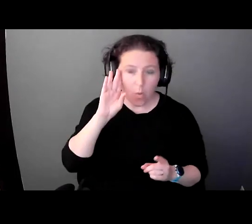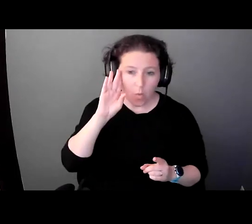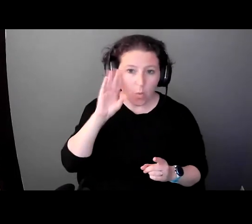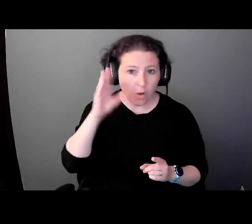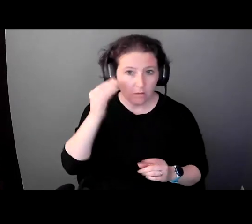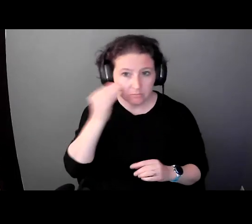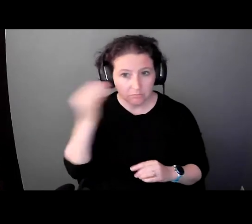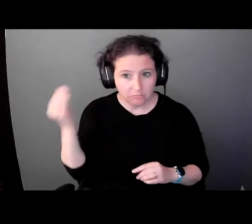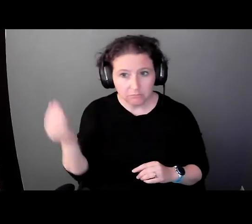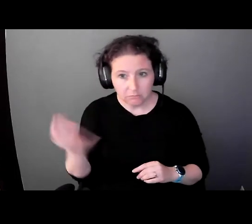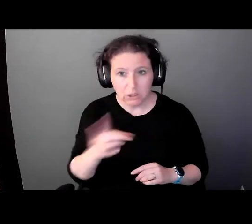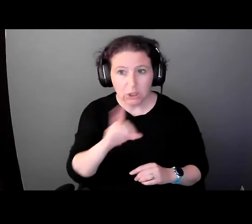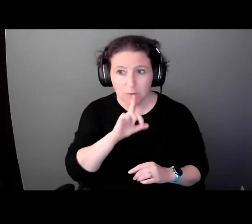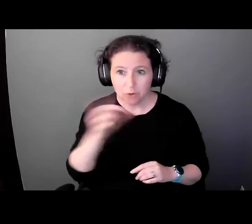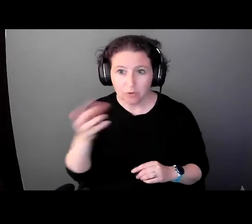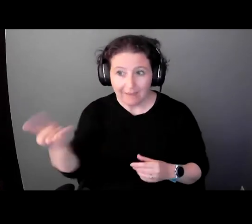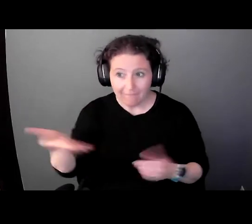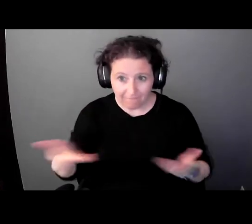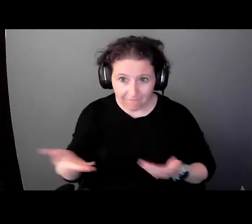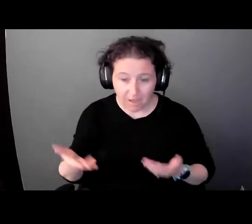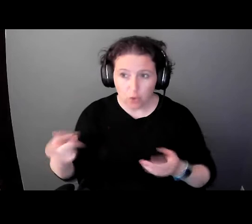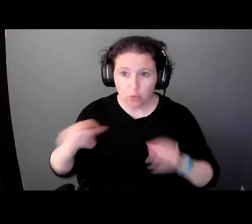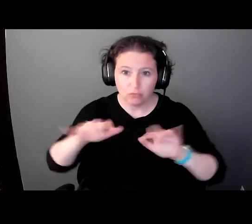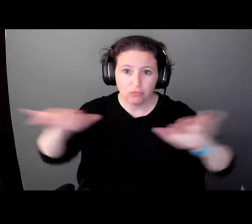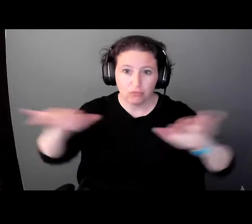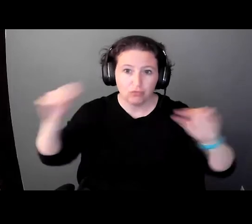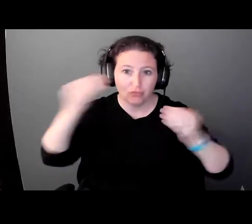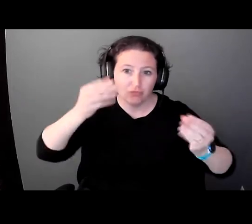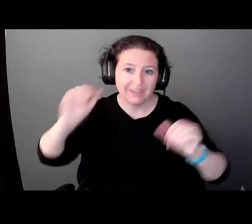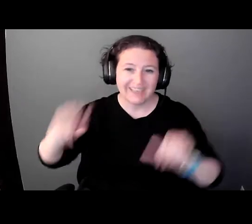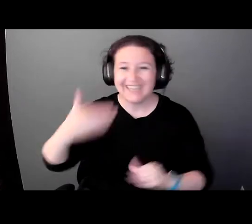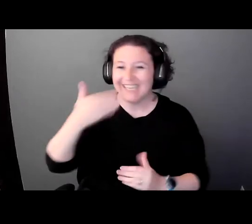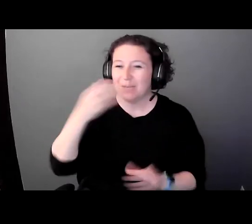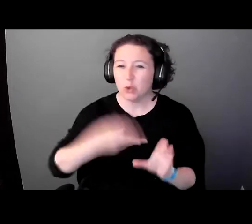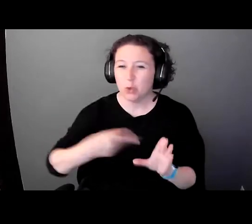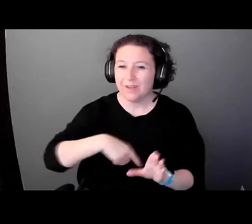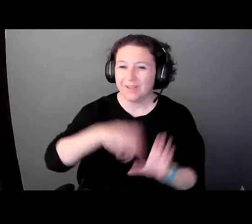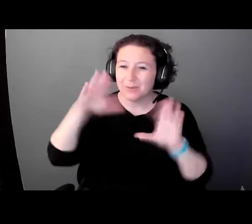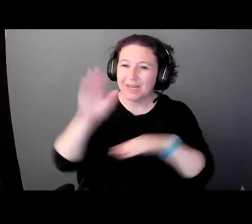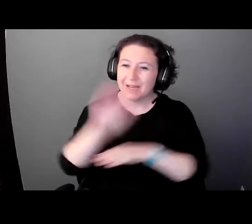sure that you are with us to help share that. Thank you again, everybody, for joining us. Have a great afternoon.